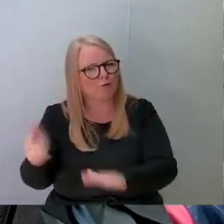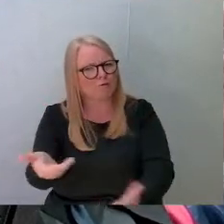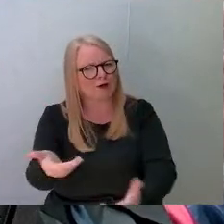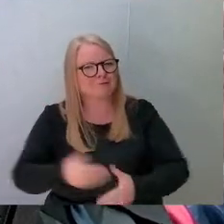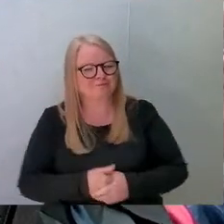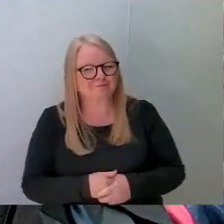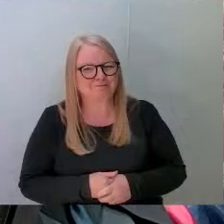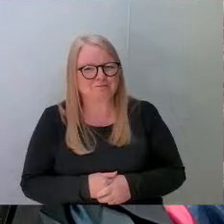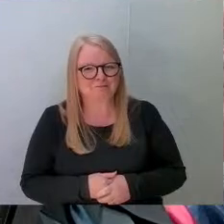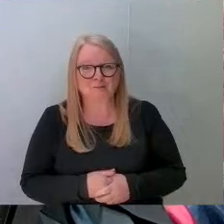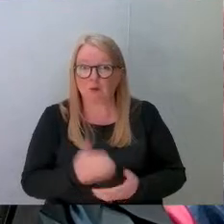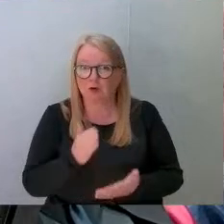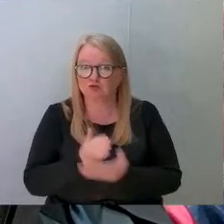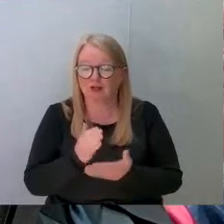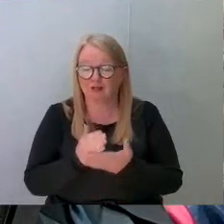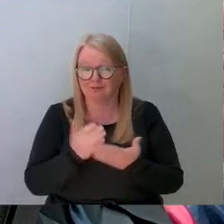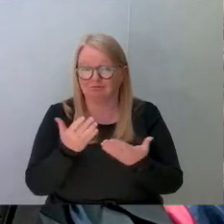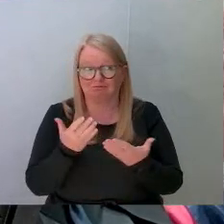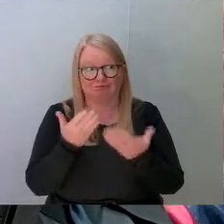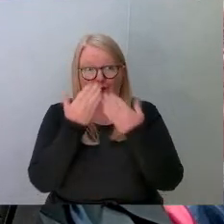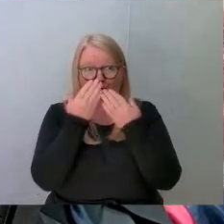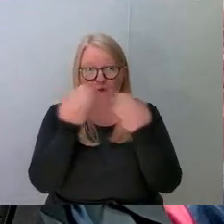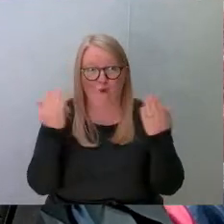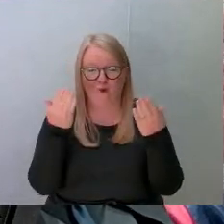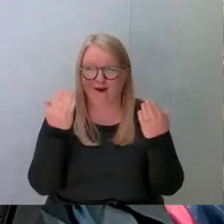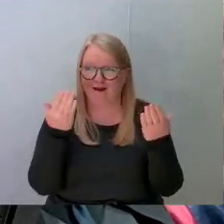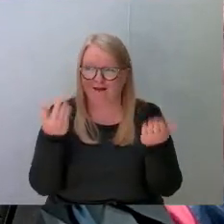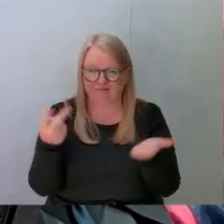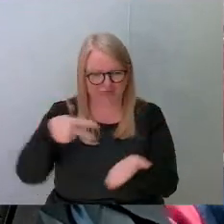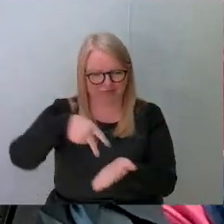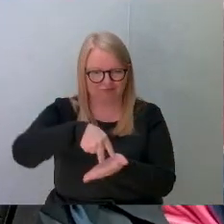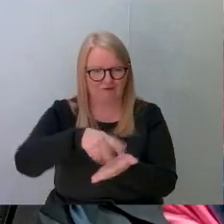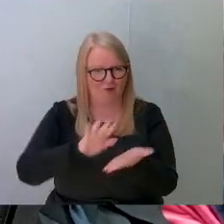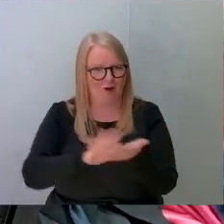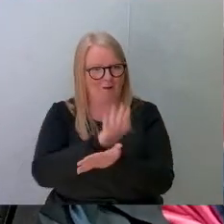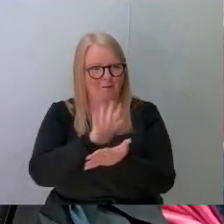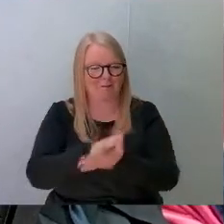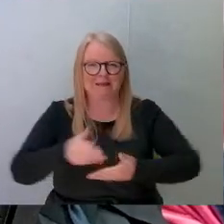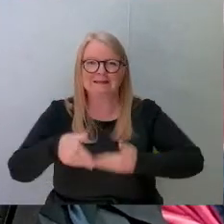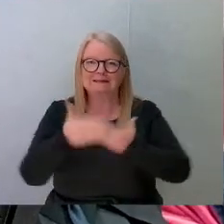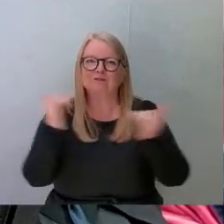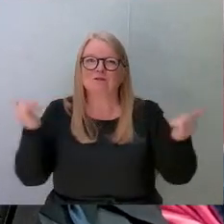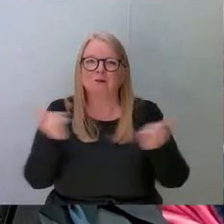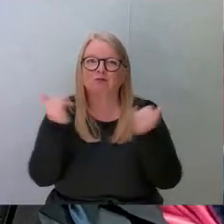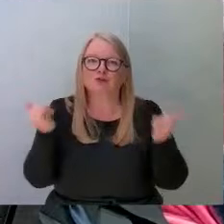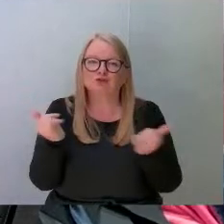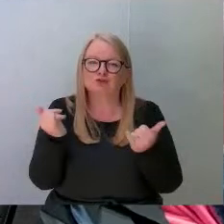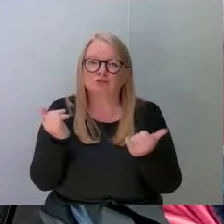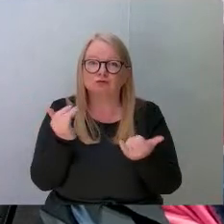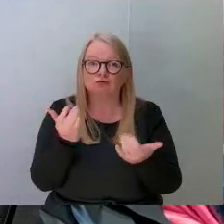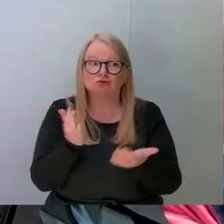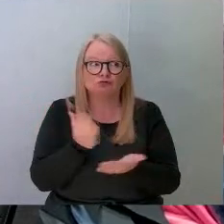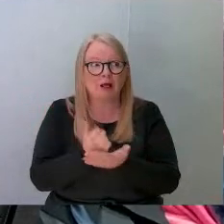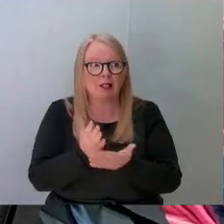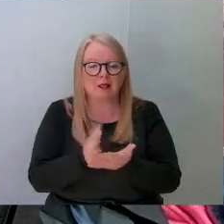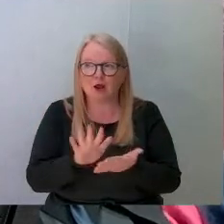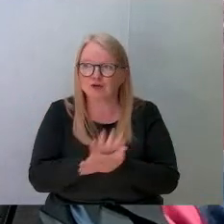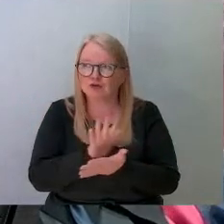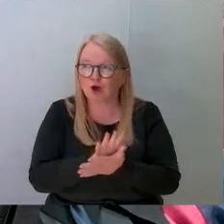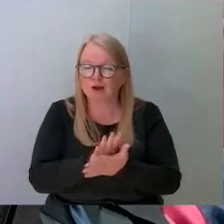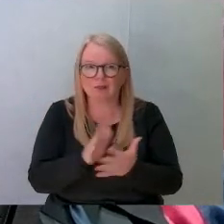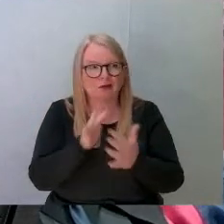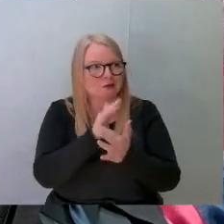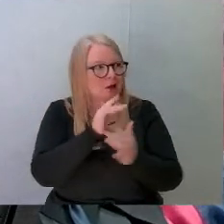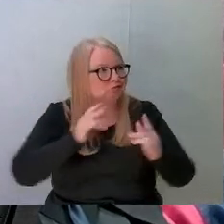say that it's a real honour to be addressing you on this happy day of celebration. So what I'm really enjoying is this electric sense